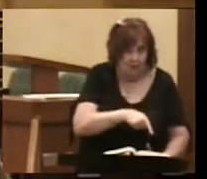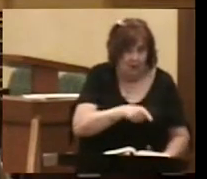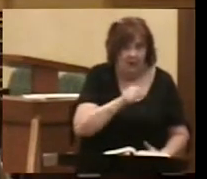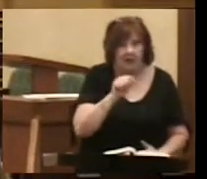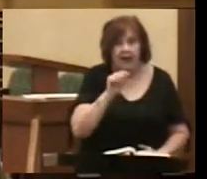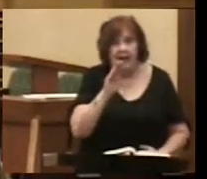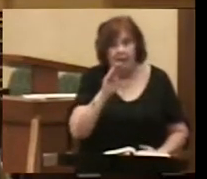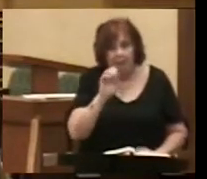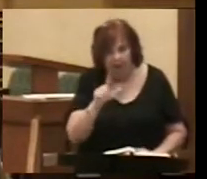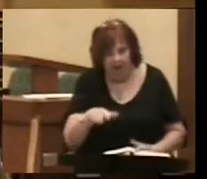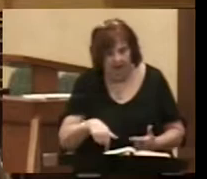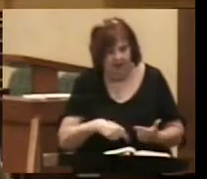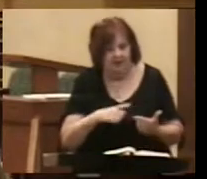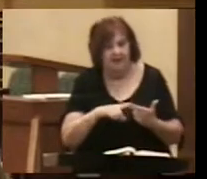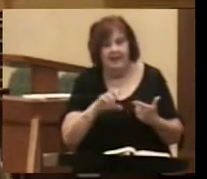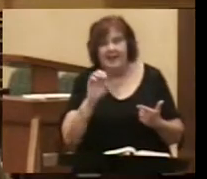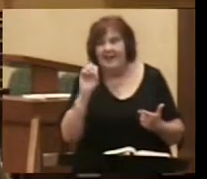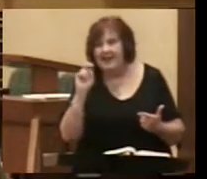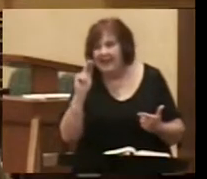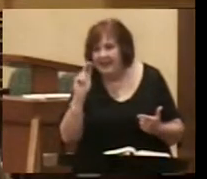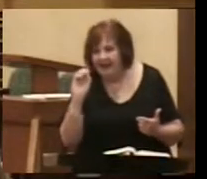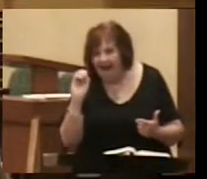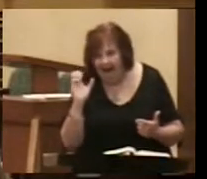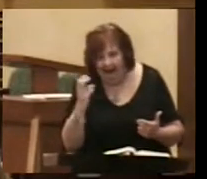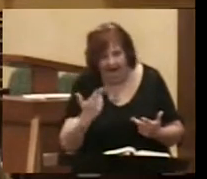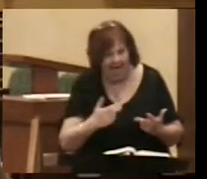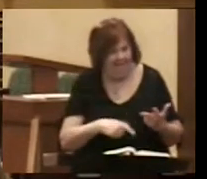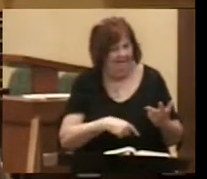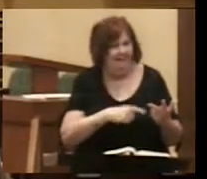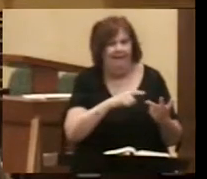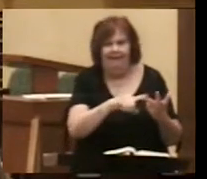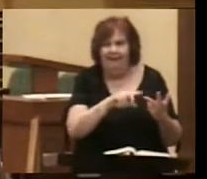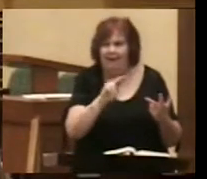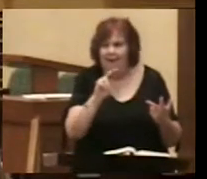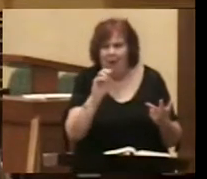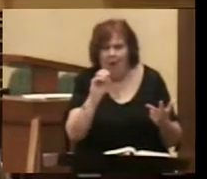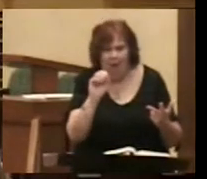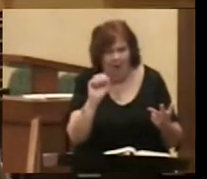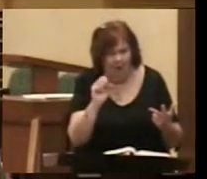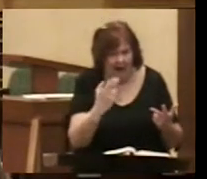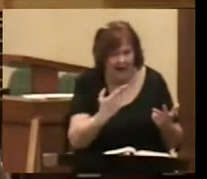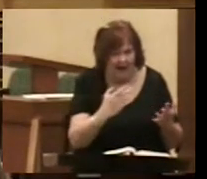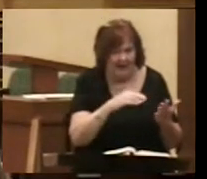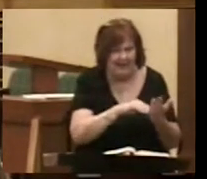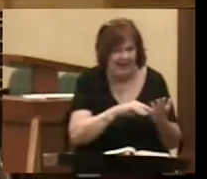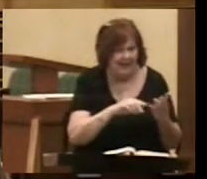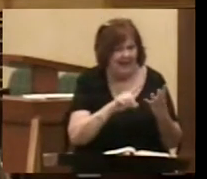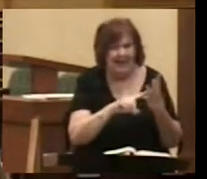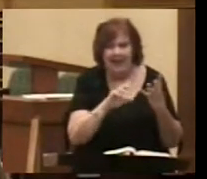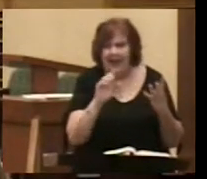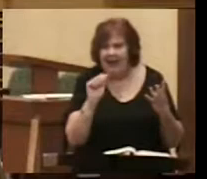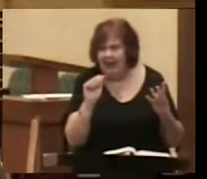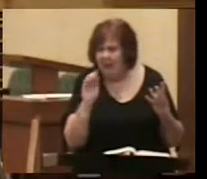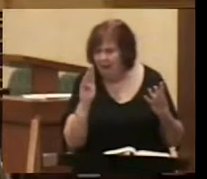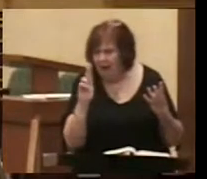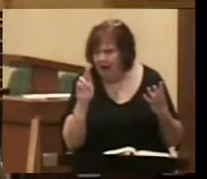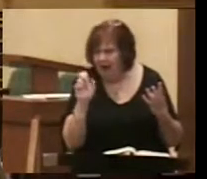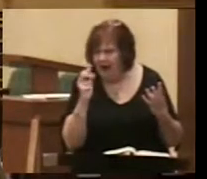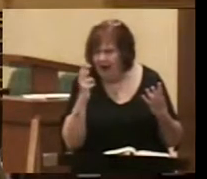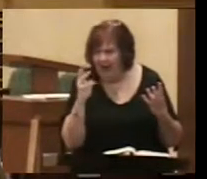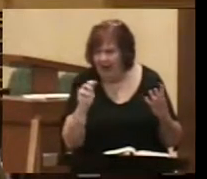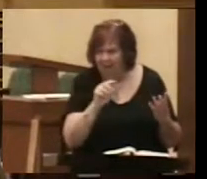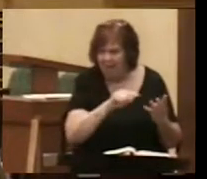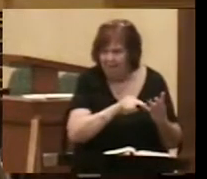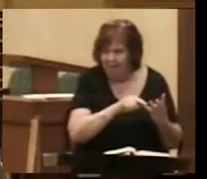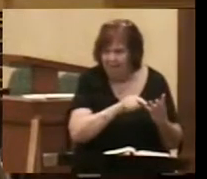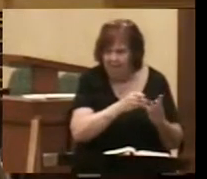Abel and Enoch and Noah again and Abraham. And they are